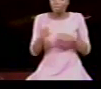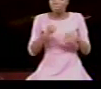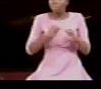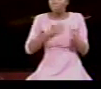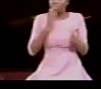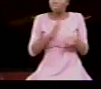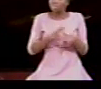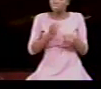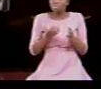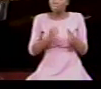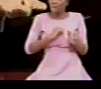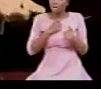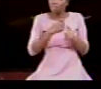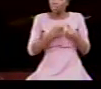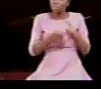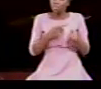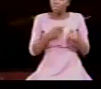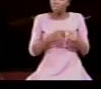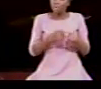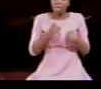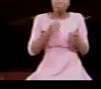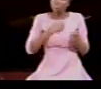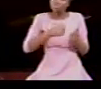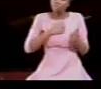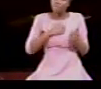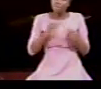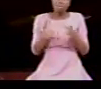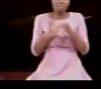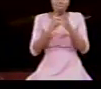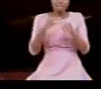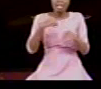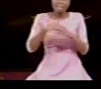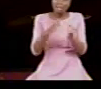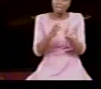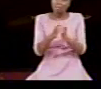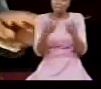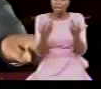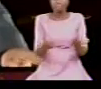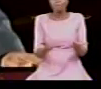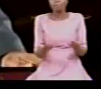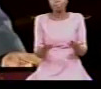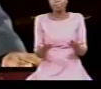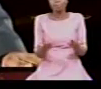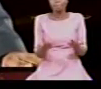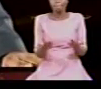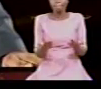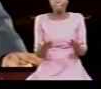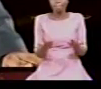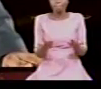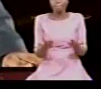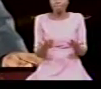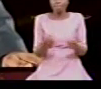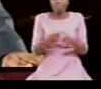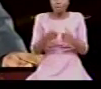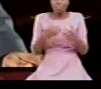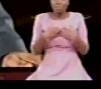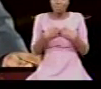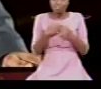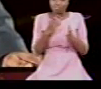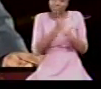touched, I was hurt. I'm sorry, reconcile. Is in the Bible. But then you are harboring